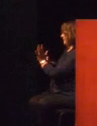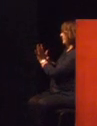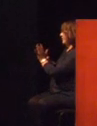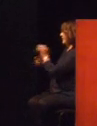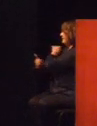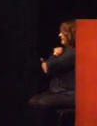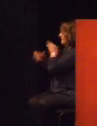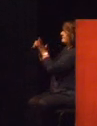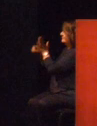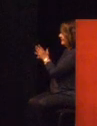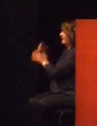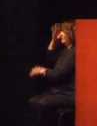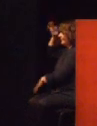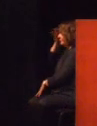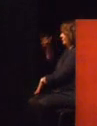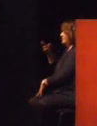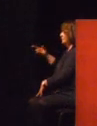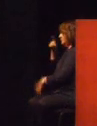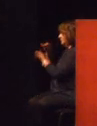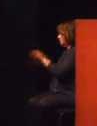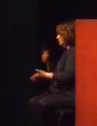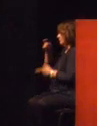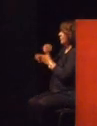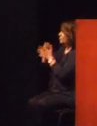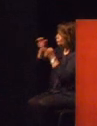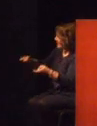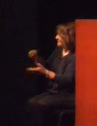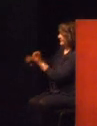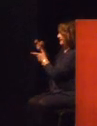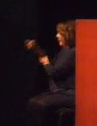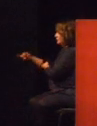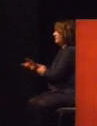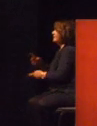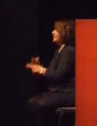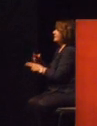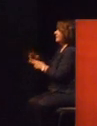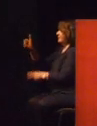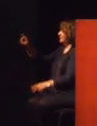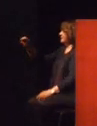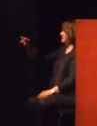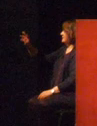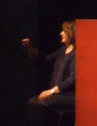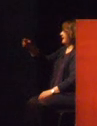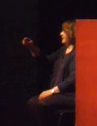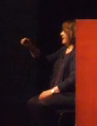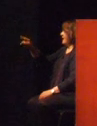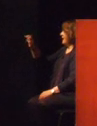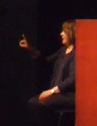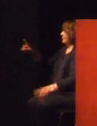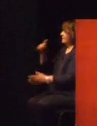to students in terms of grants and scholarships. Her name is Donna Howard, and she's at